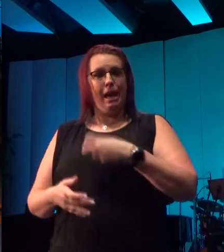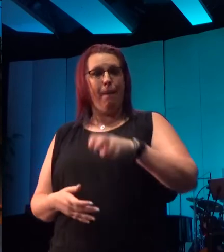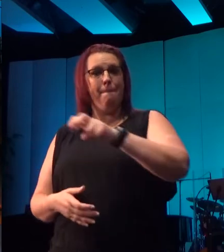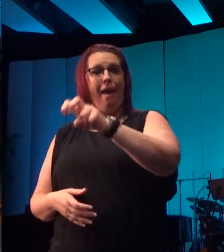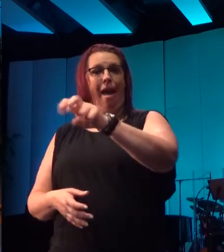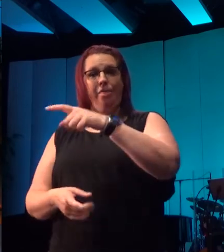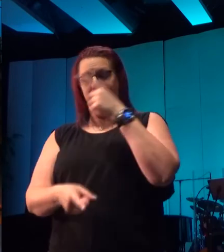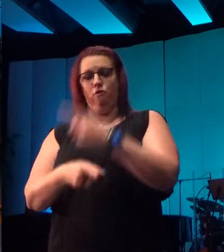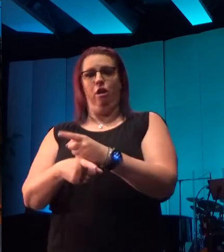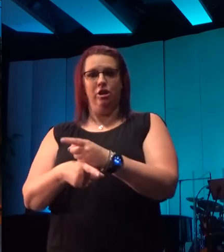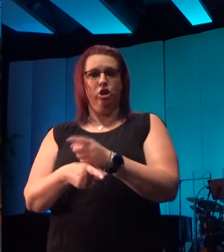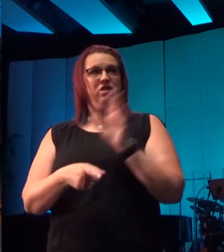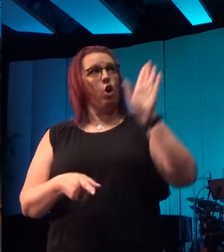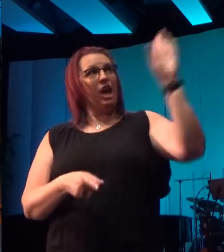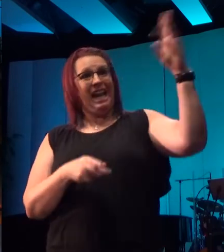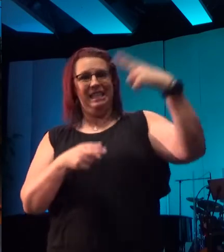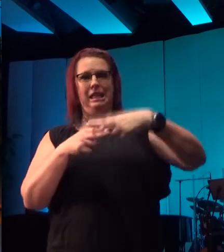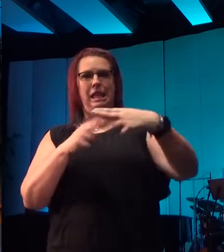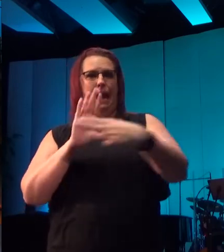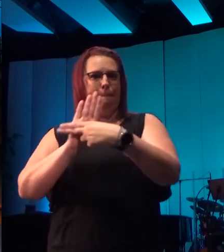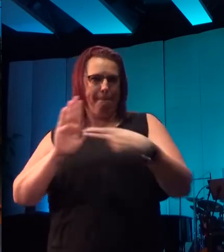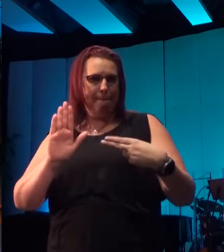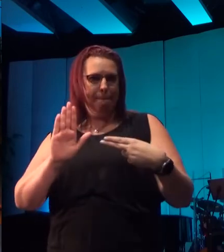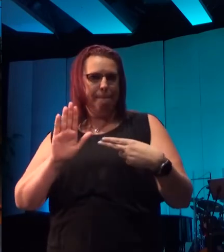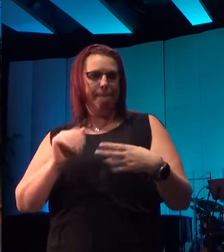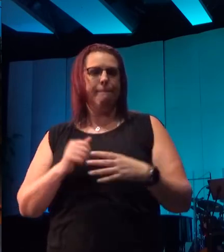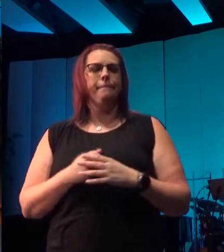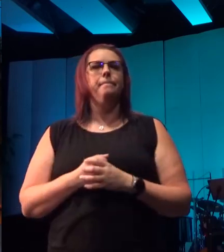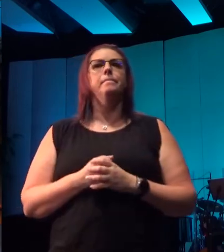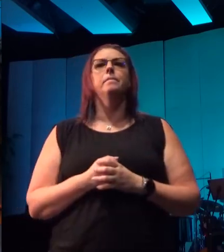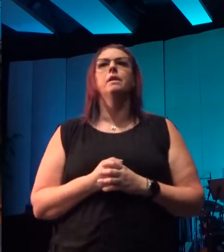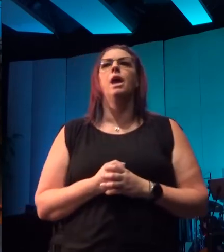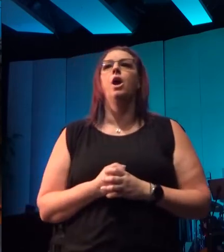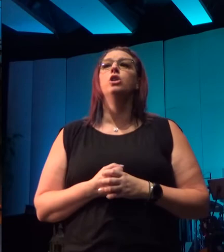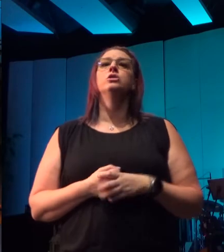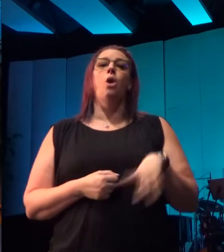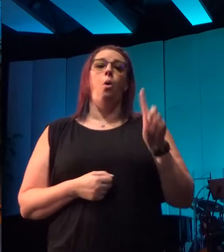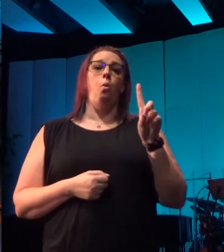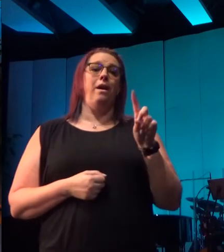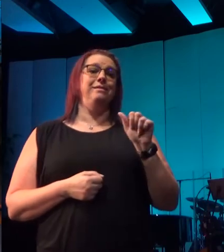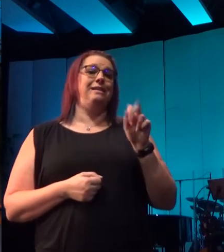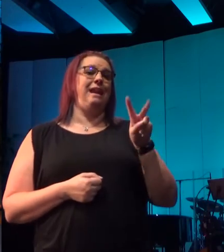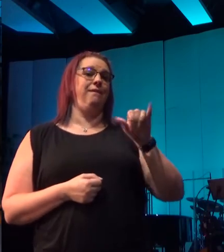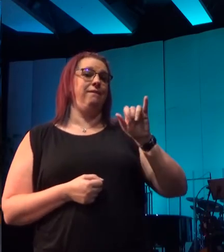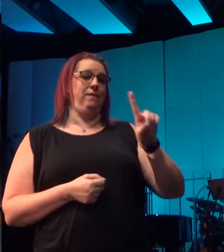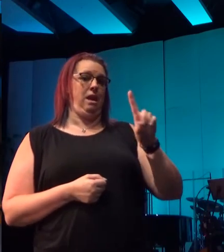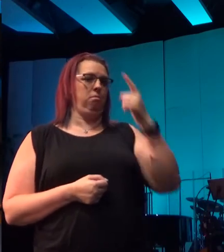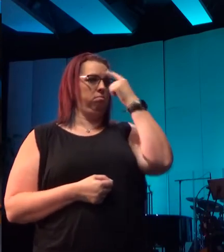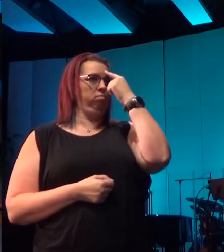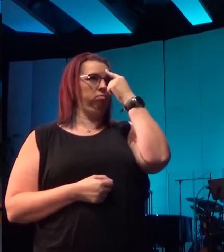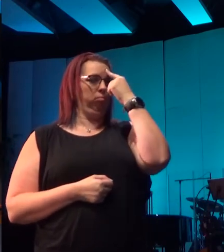his name's sake. Now, the shift that David made, and that I'm inviting us to make,